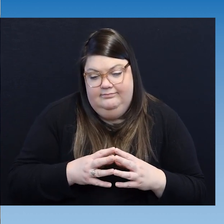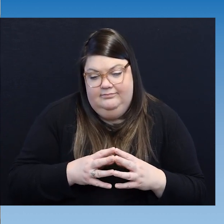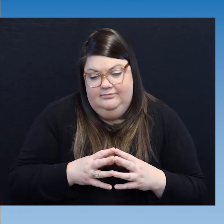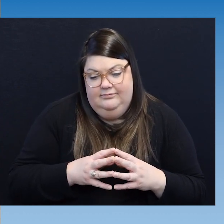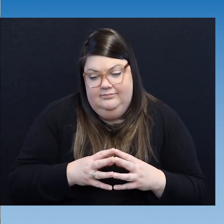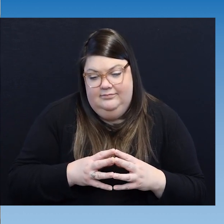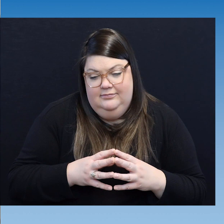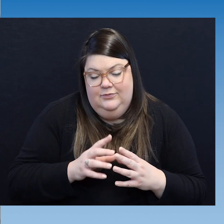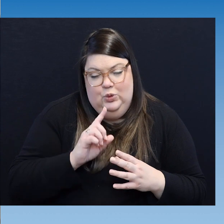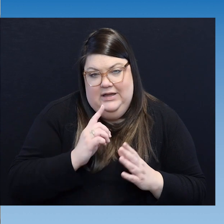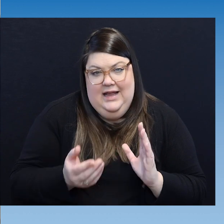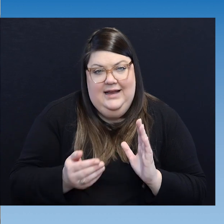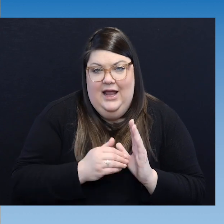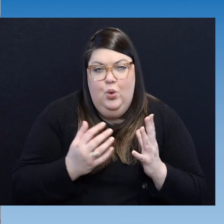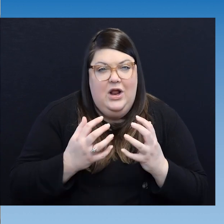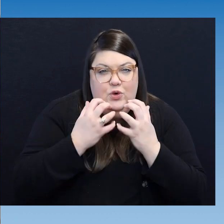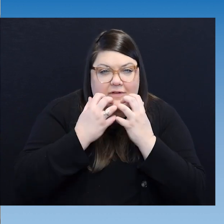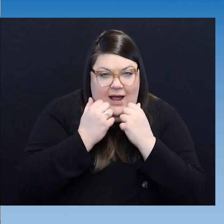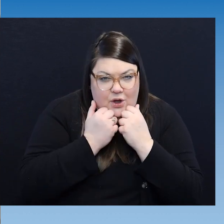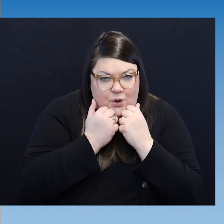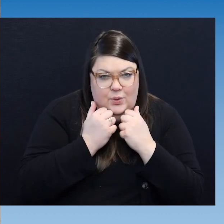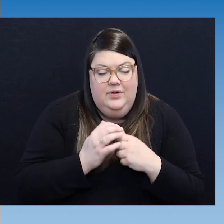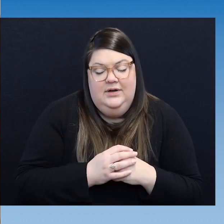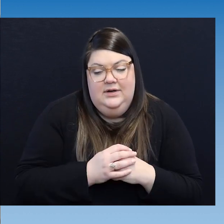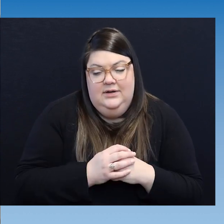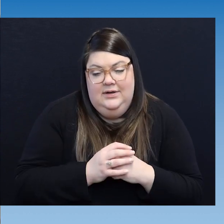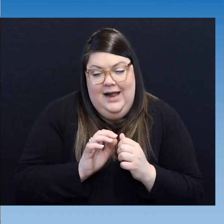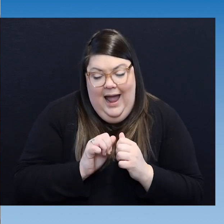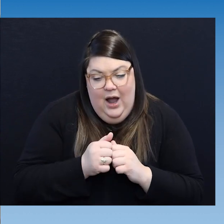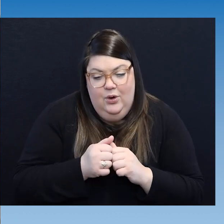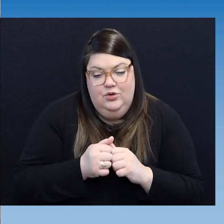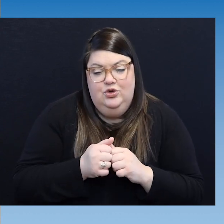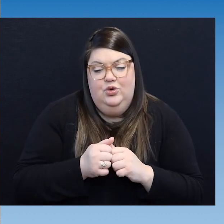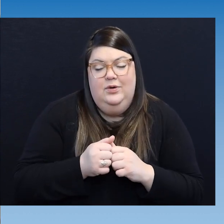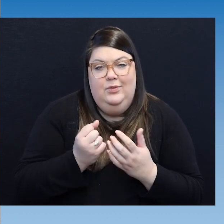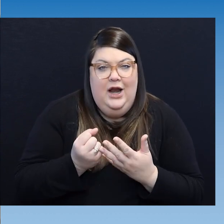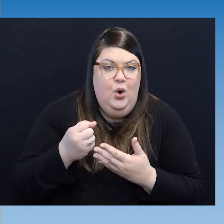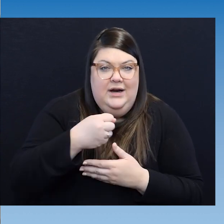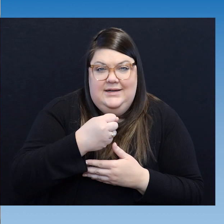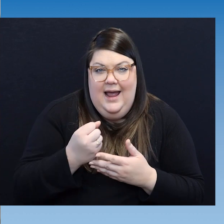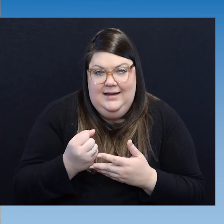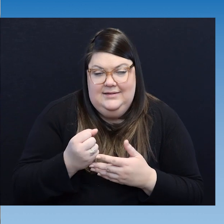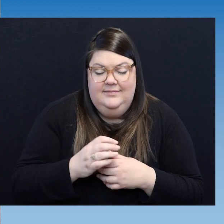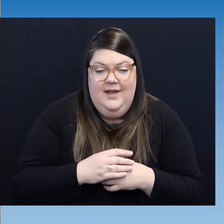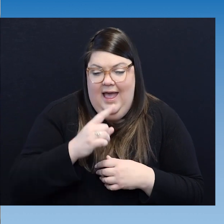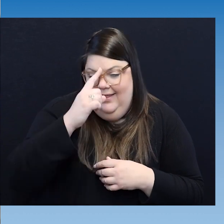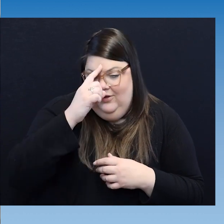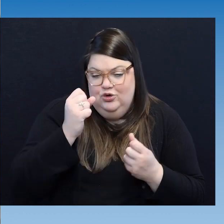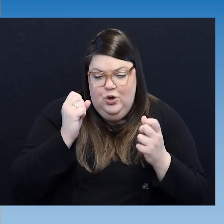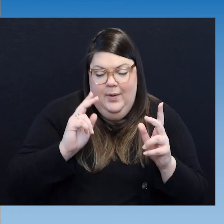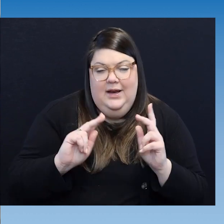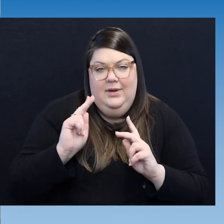into really, again, what to value, how to prioritize. And I think there are so